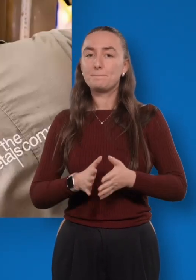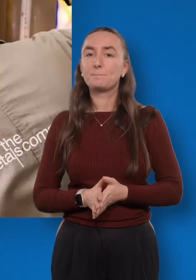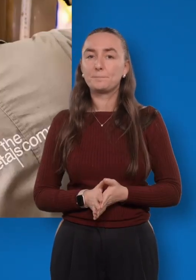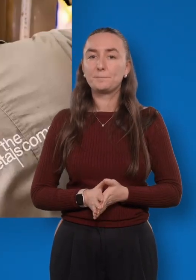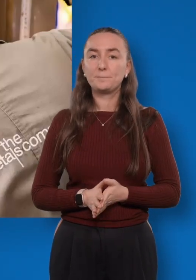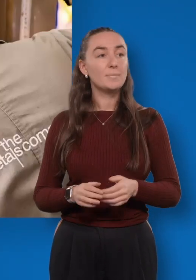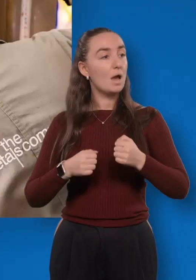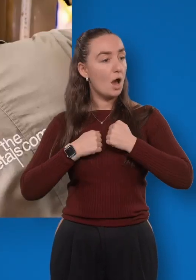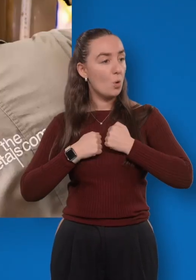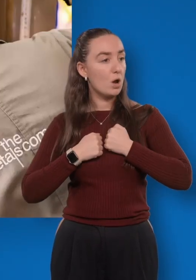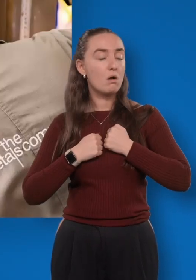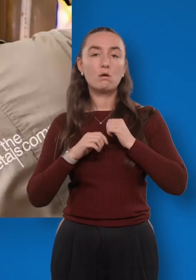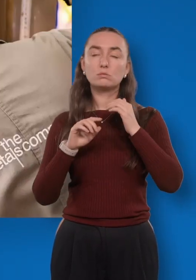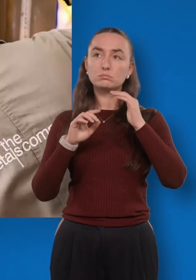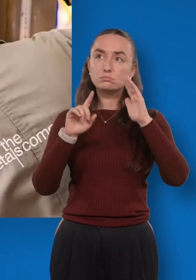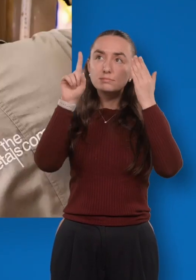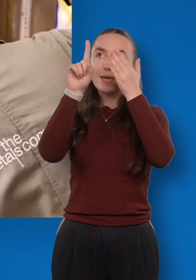objectives are